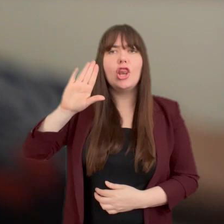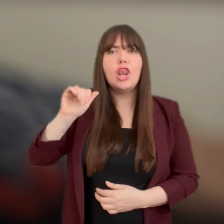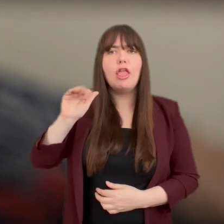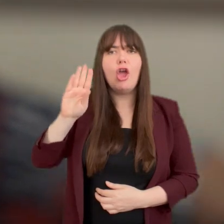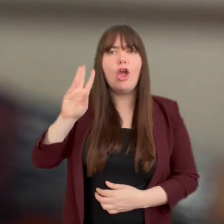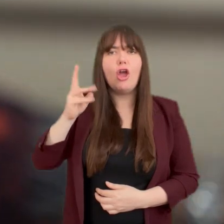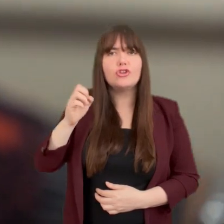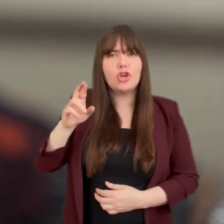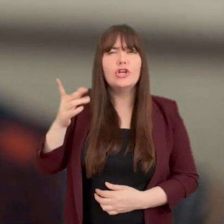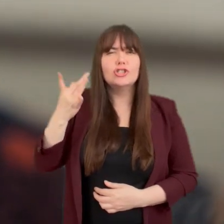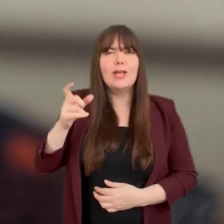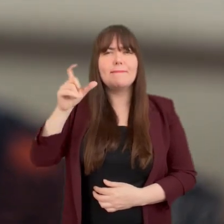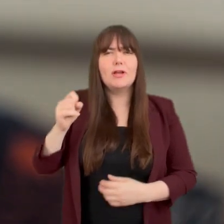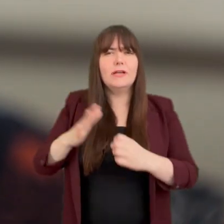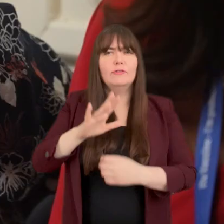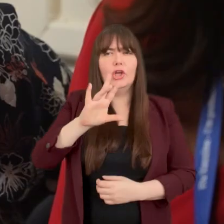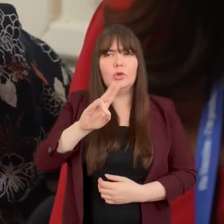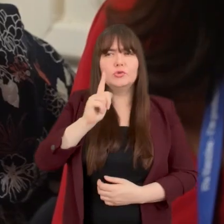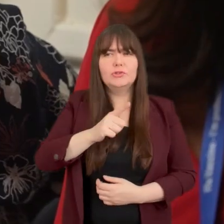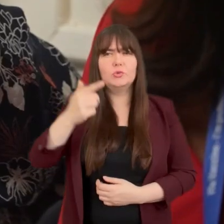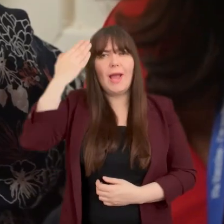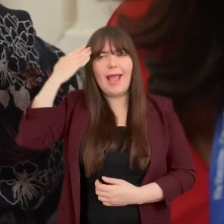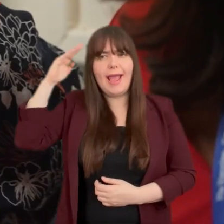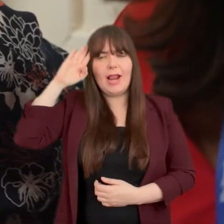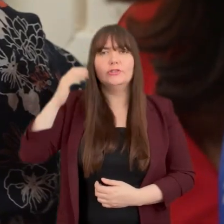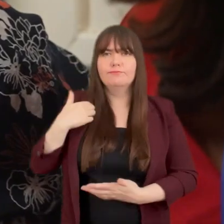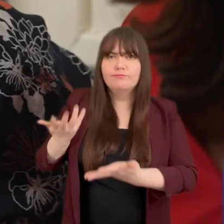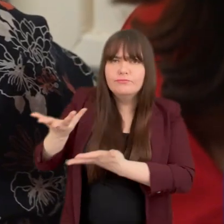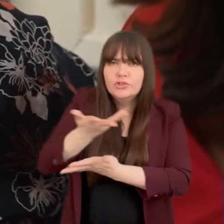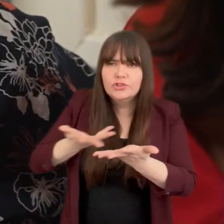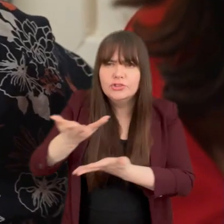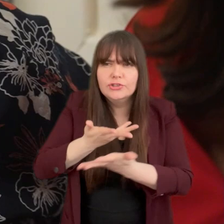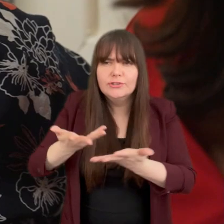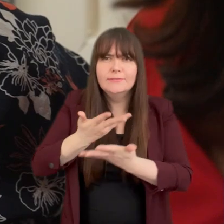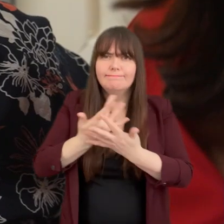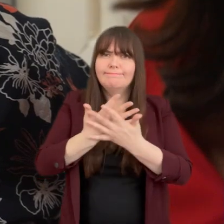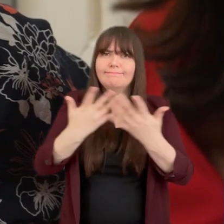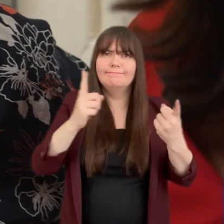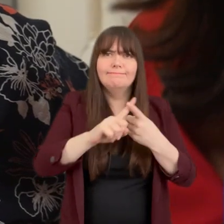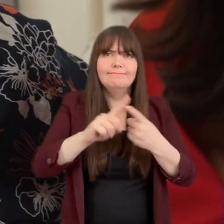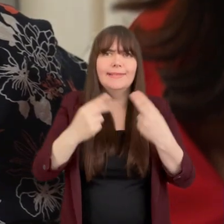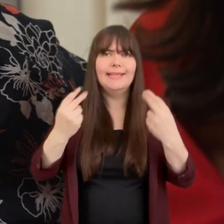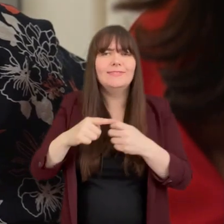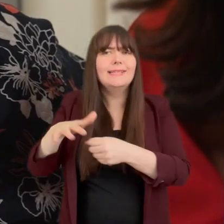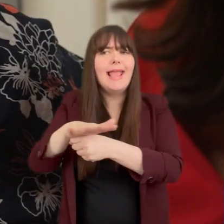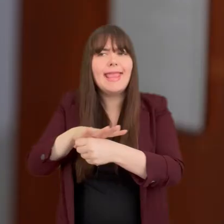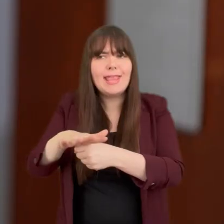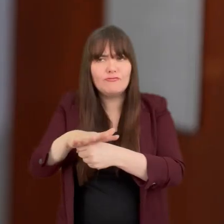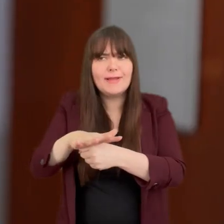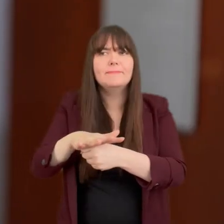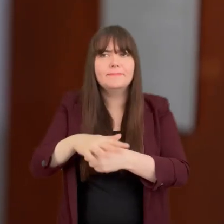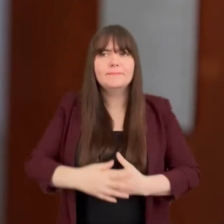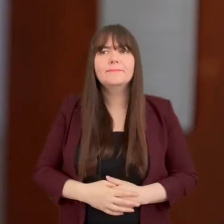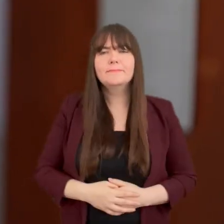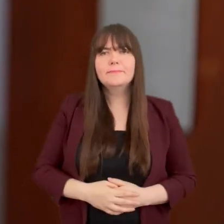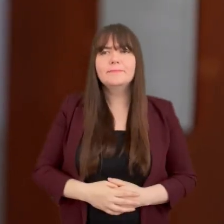with Anne Lawler, who is the chairperson of 22Q Ireland, and we discussed the multiple